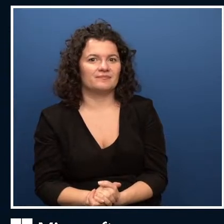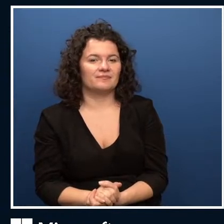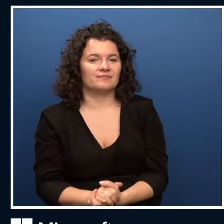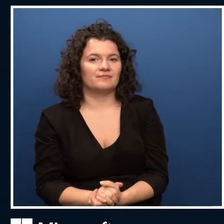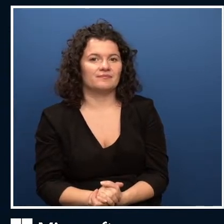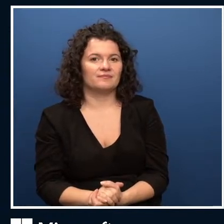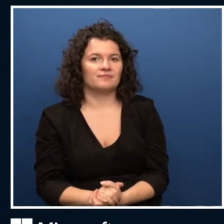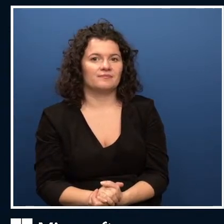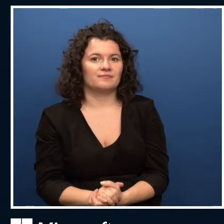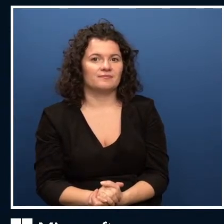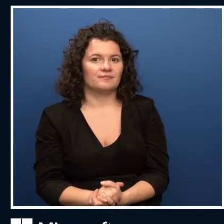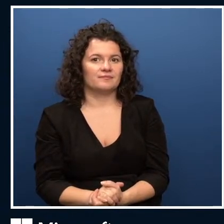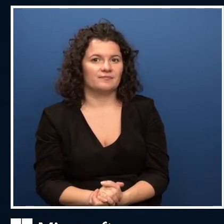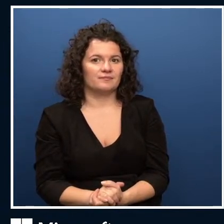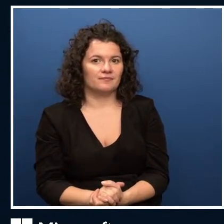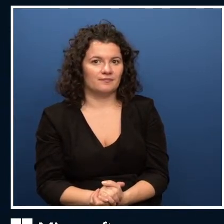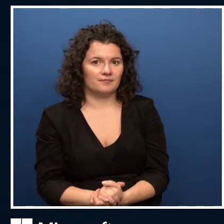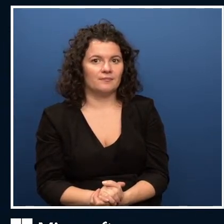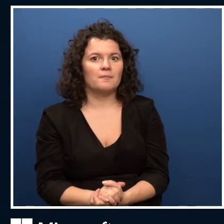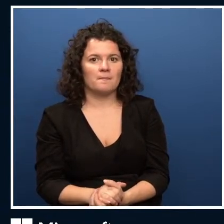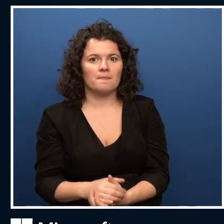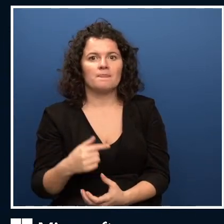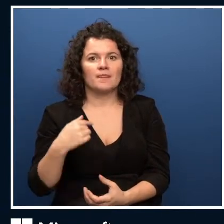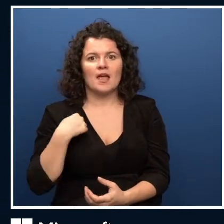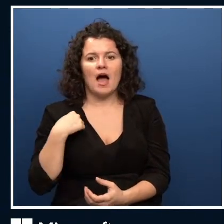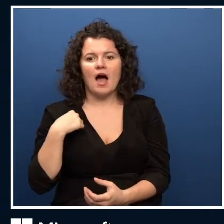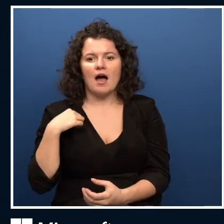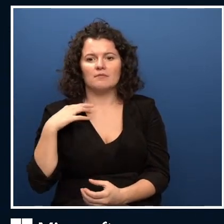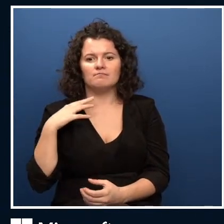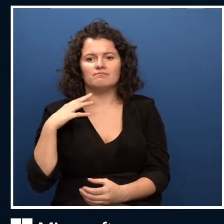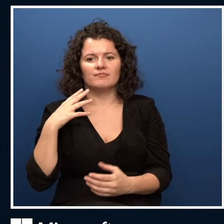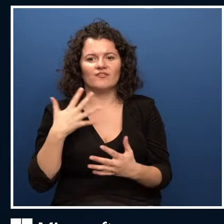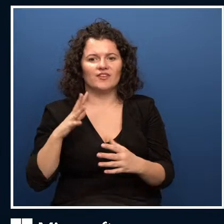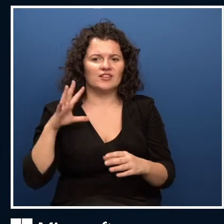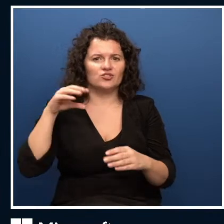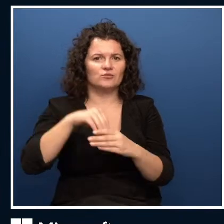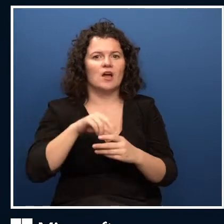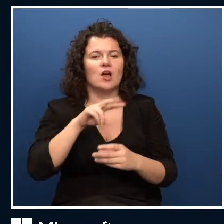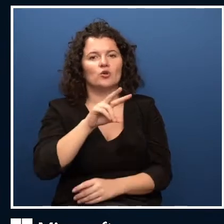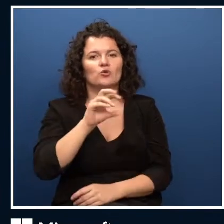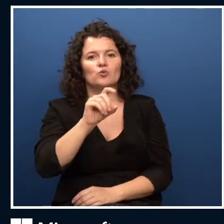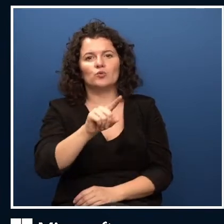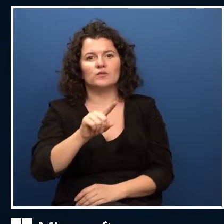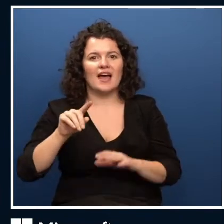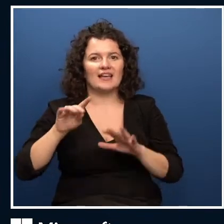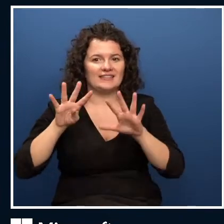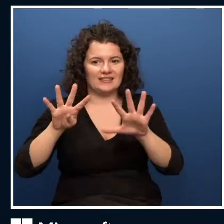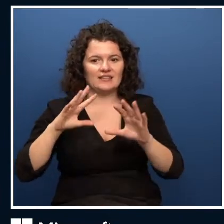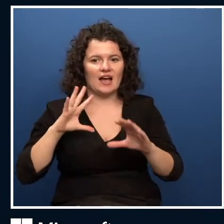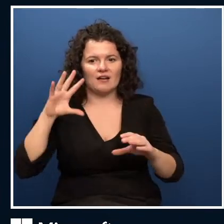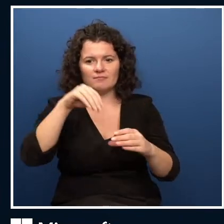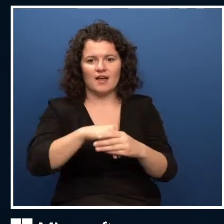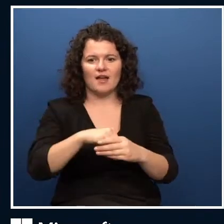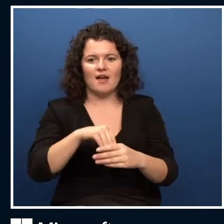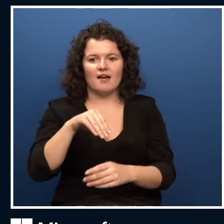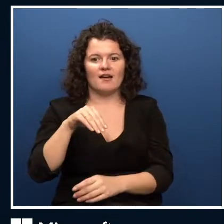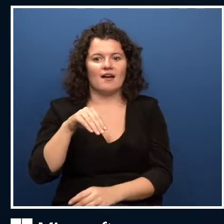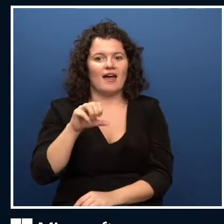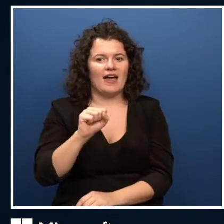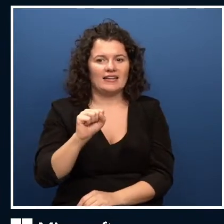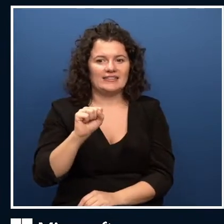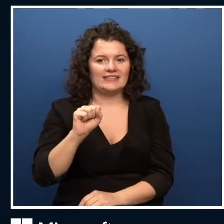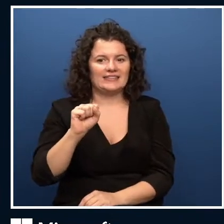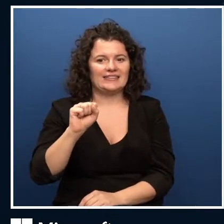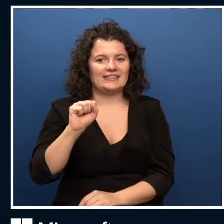first place was when I attended the MSP Summit back in 2019, Jan, and there was like this video that they showed